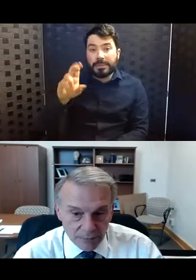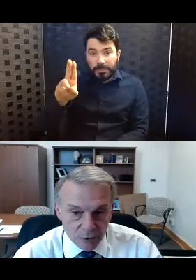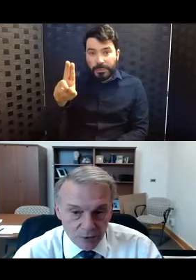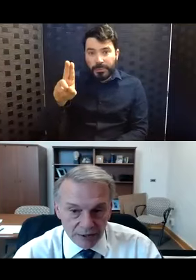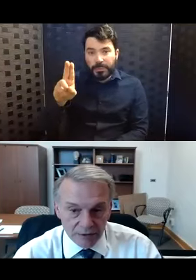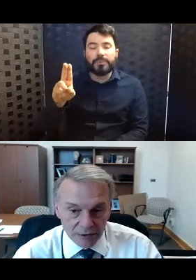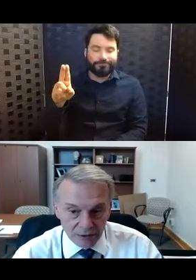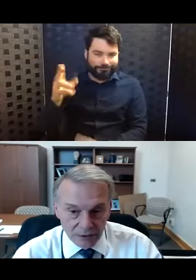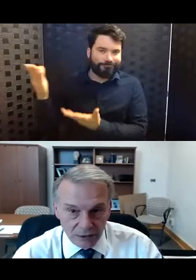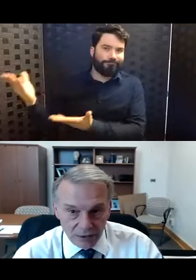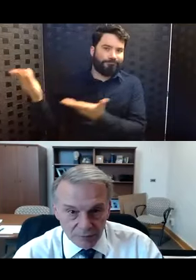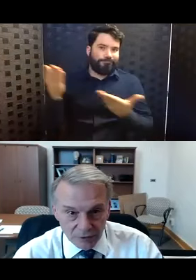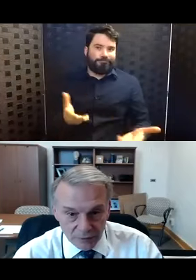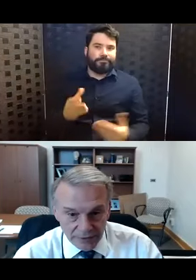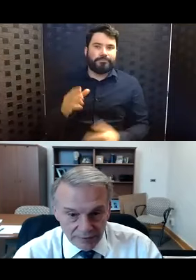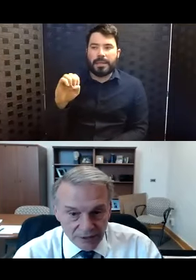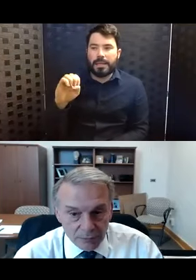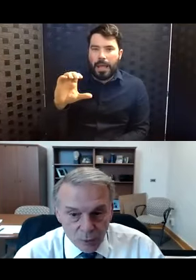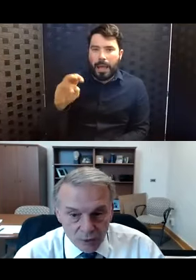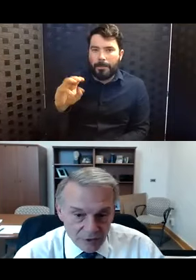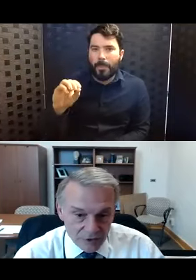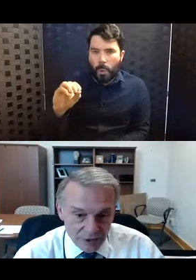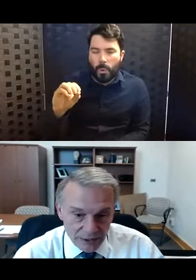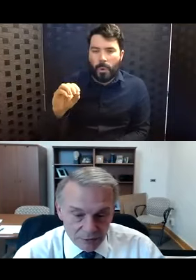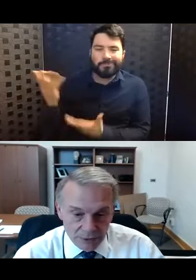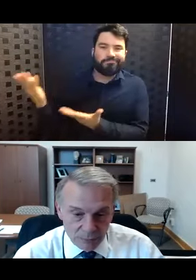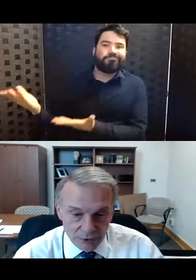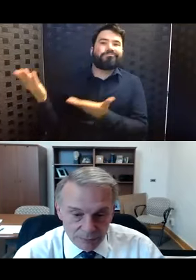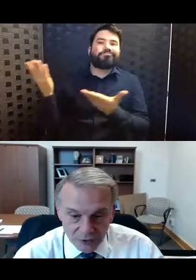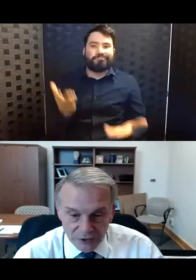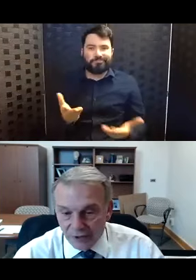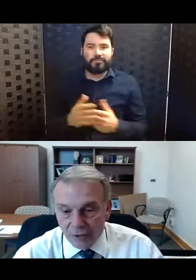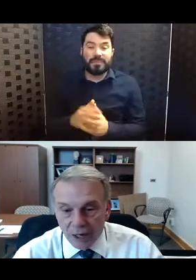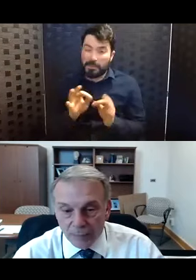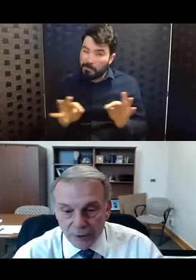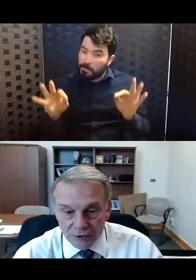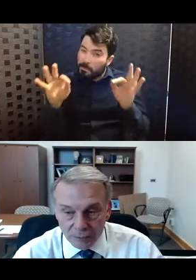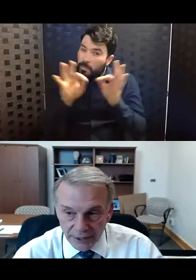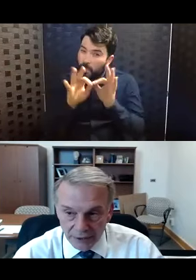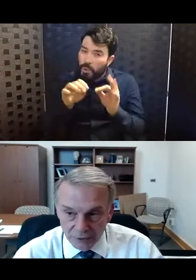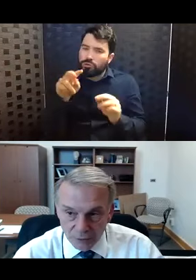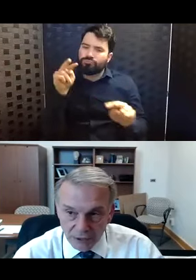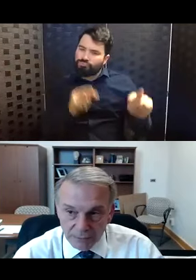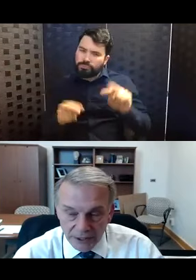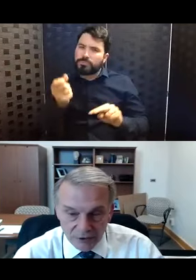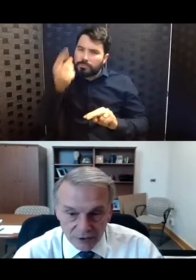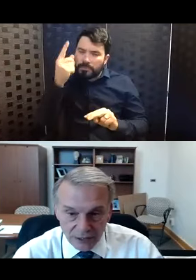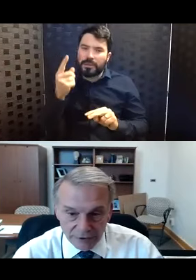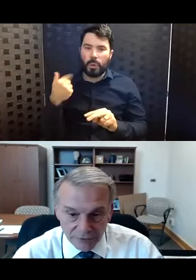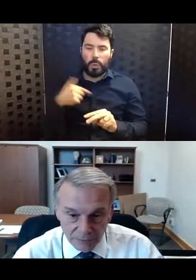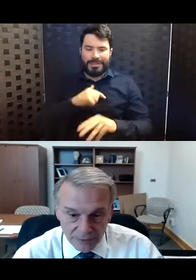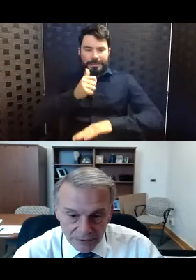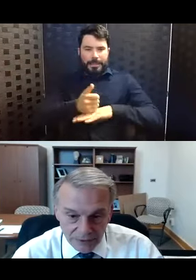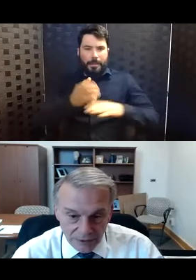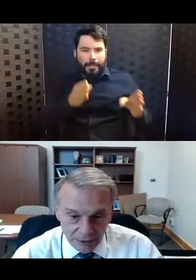and ECMO care. And that's important to understand as we put together our operational plan as to where our patients are